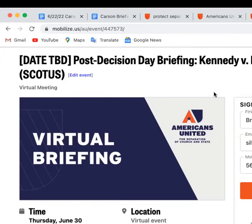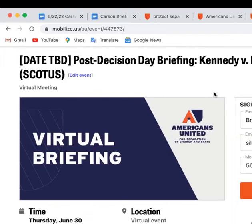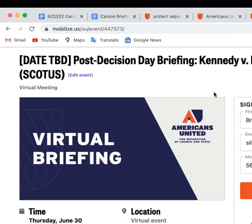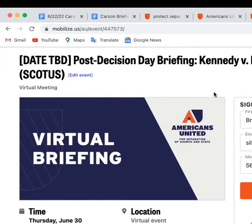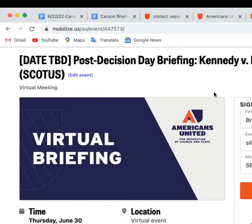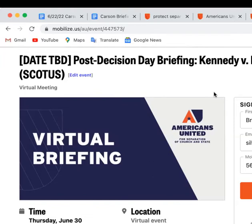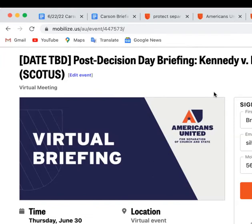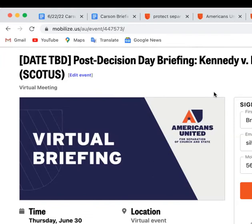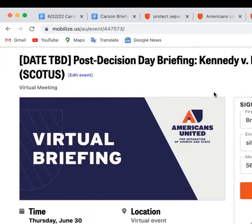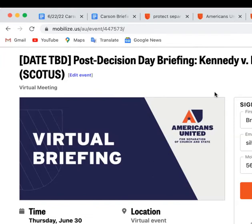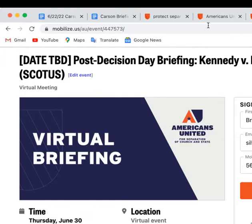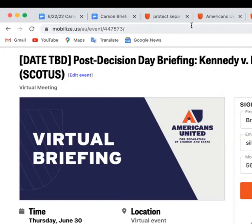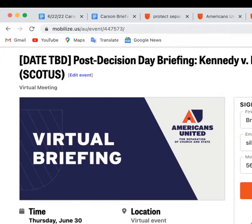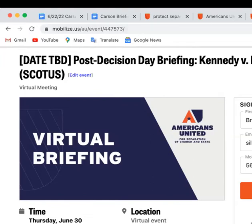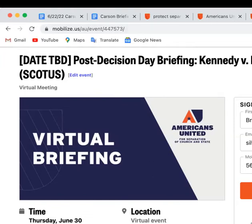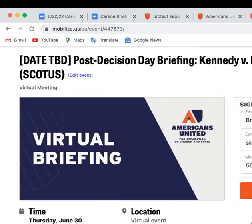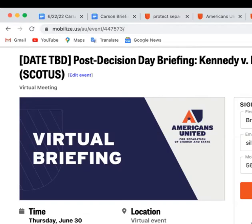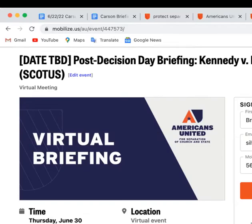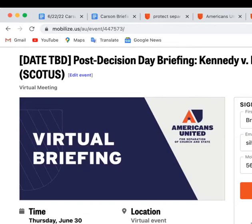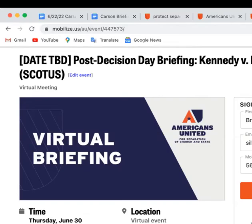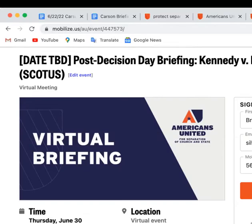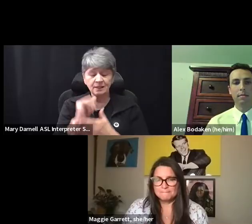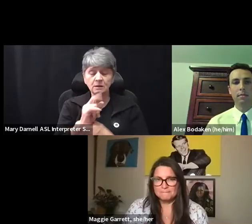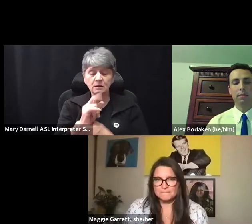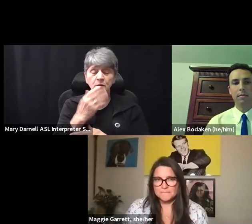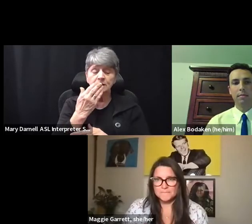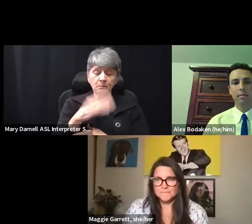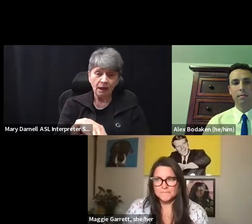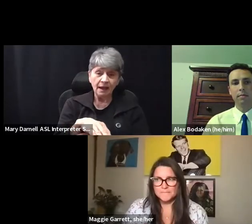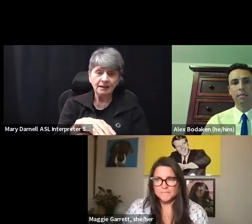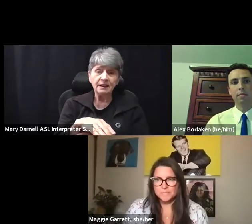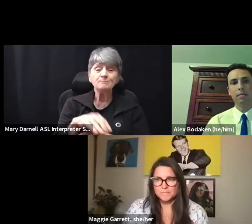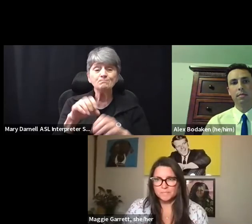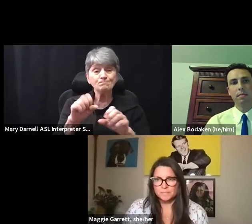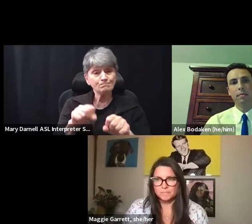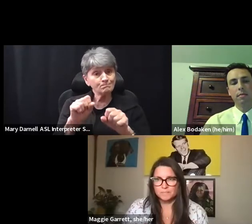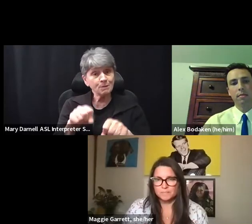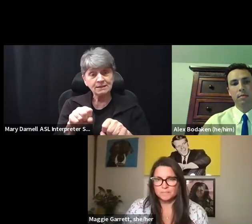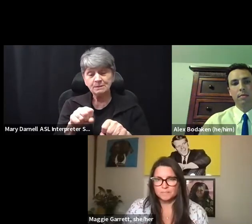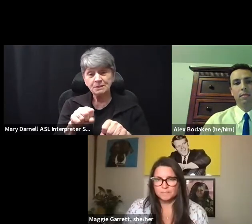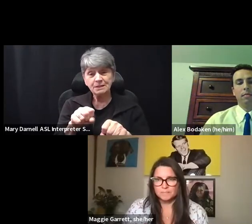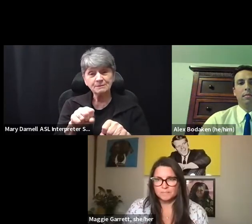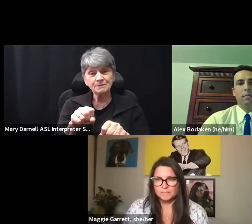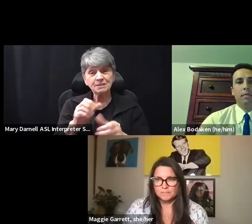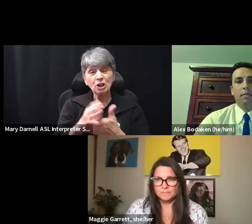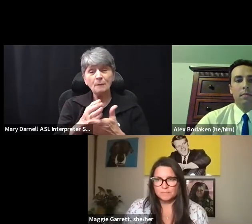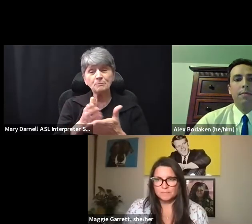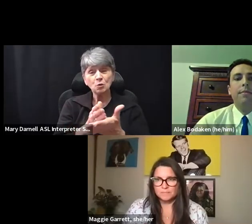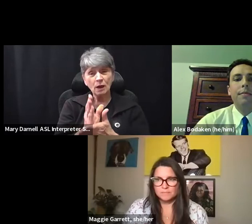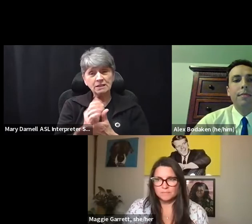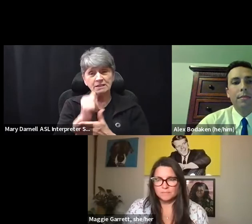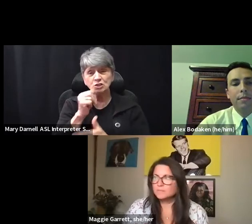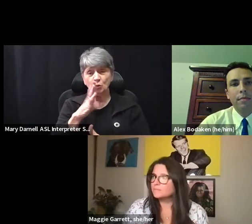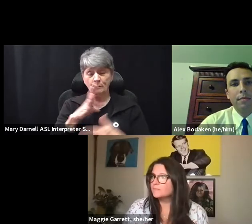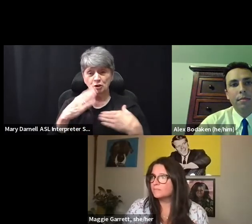a very bad decision and repeal or potentially repeal the full right for women to have an abortion. And on that